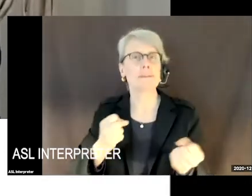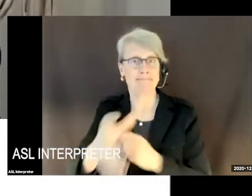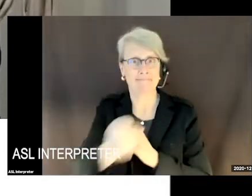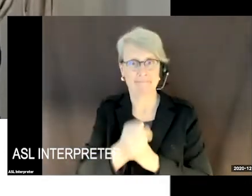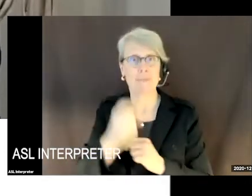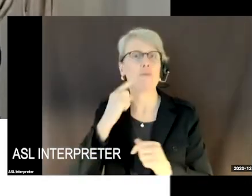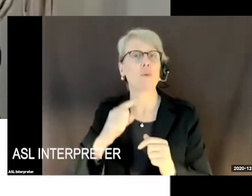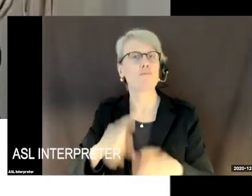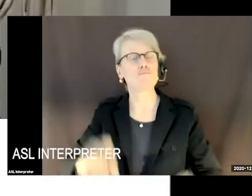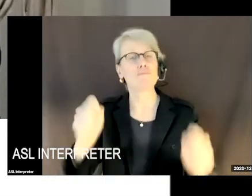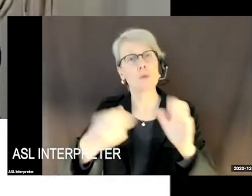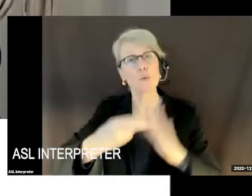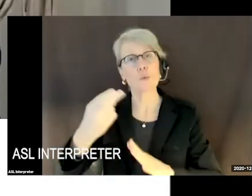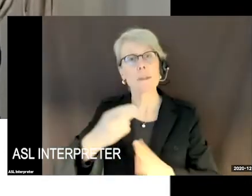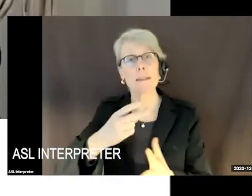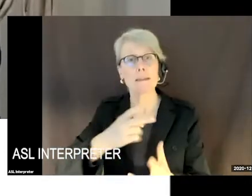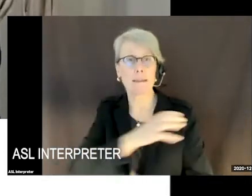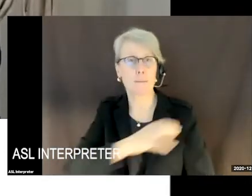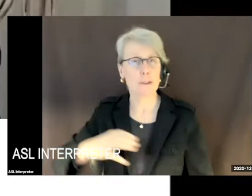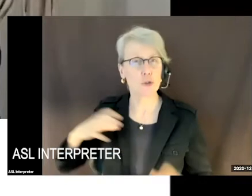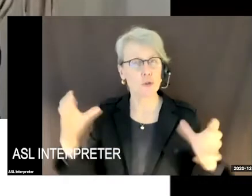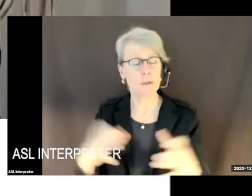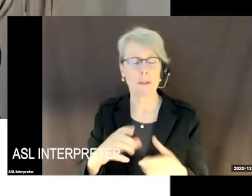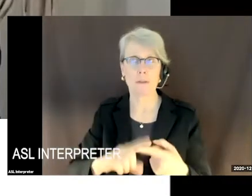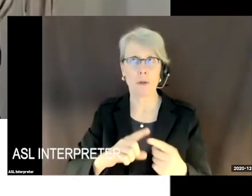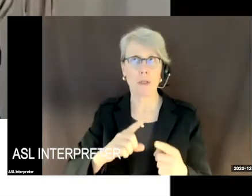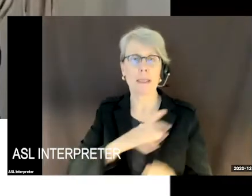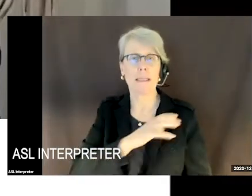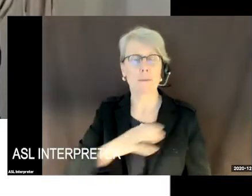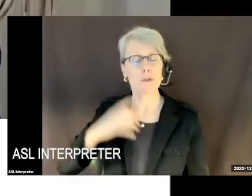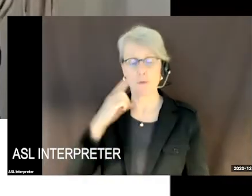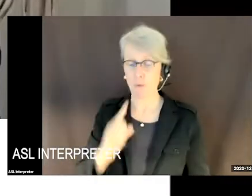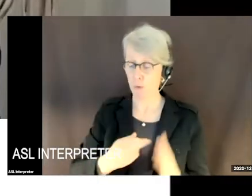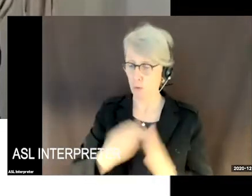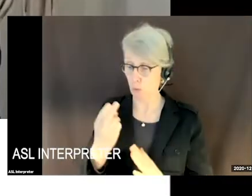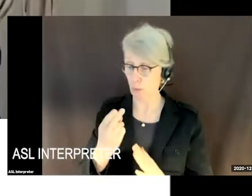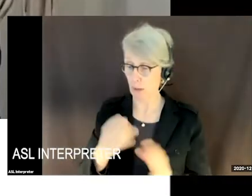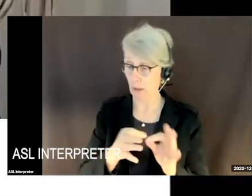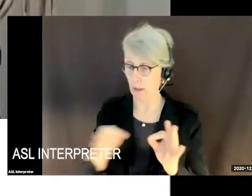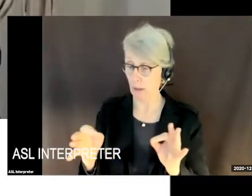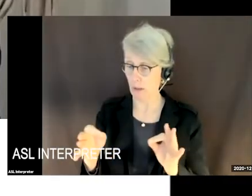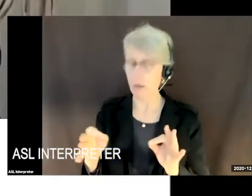of the Truth Commission in Colombia. Actually, it's called the Commission for Truth,